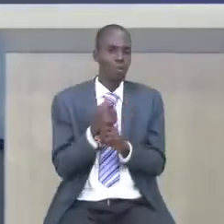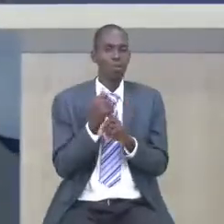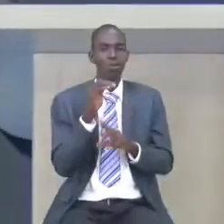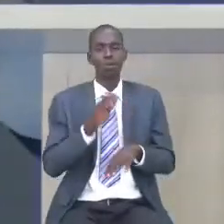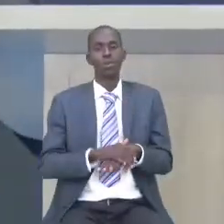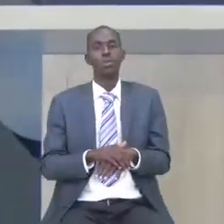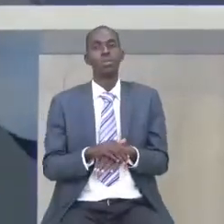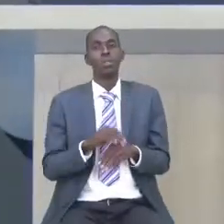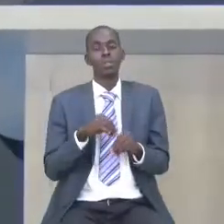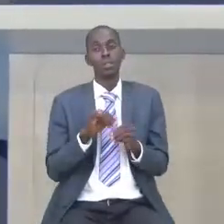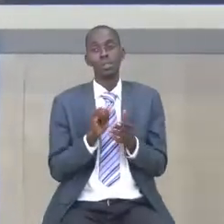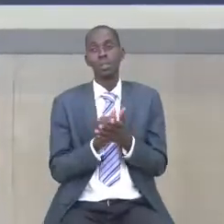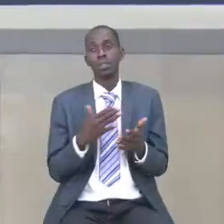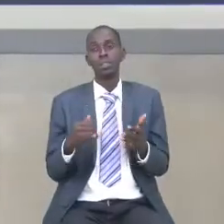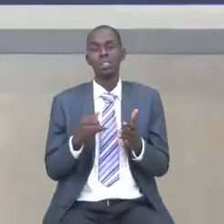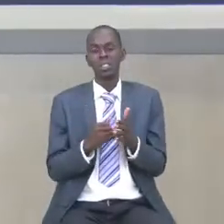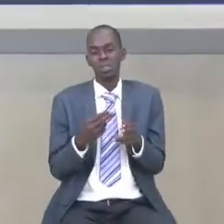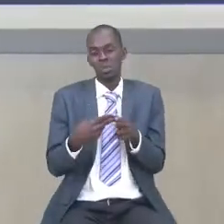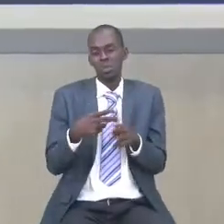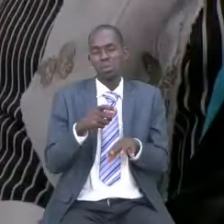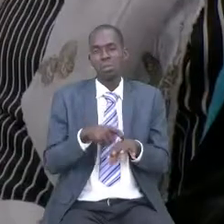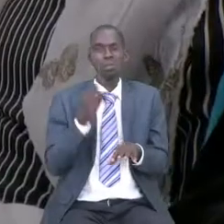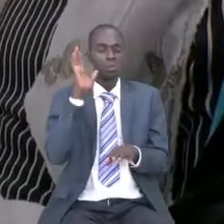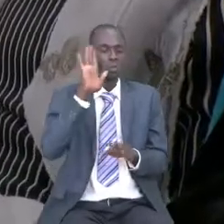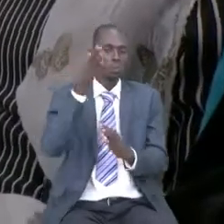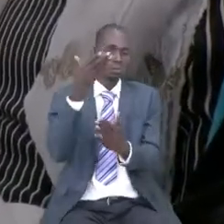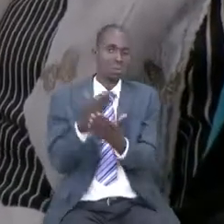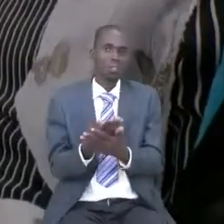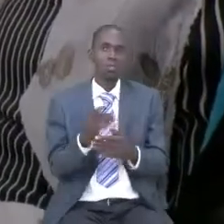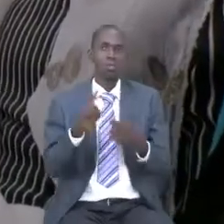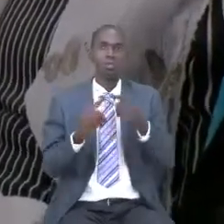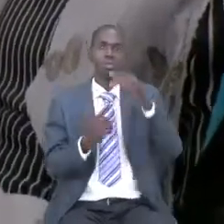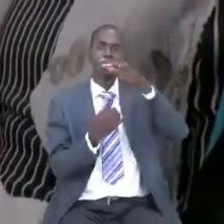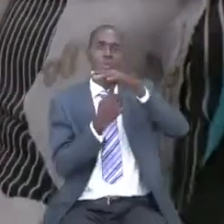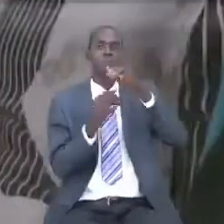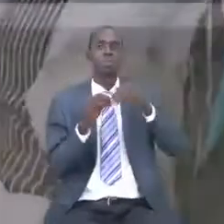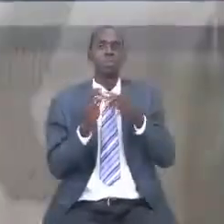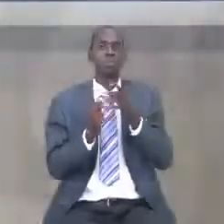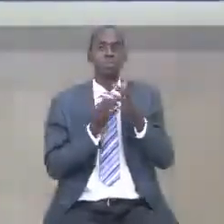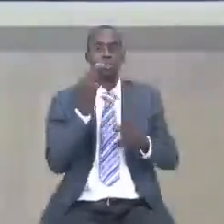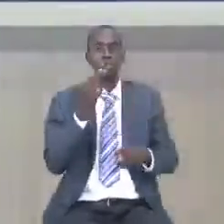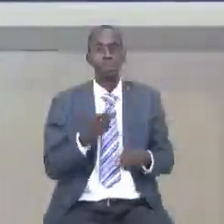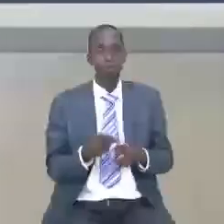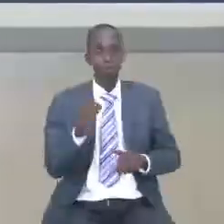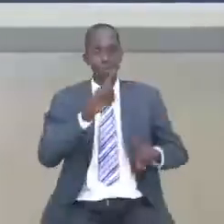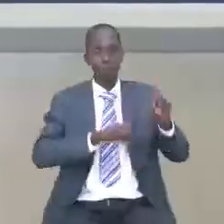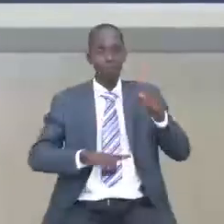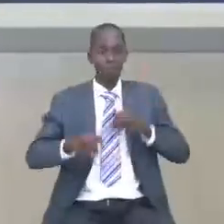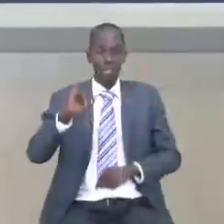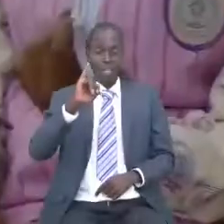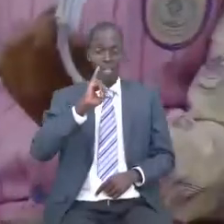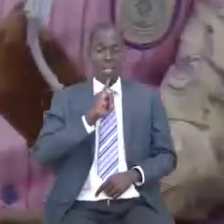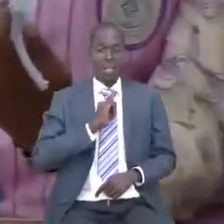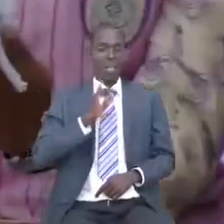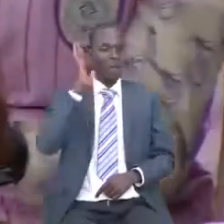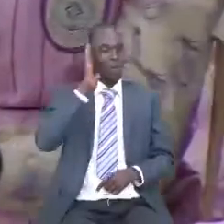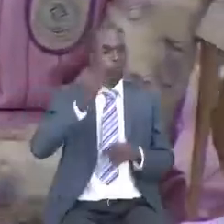of time you will soon get there. I will soon get